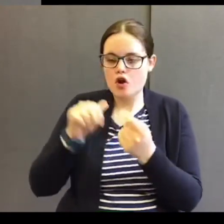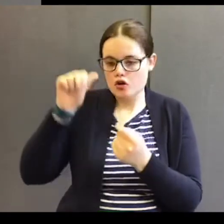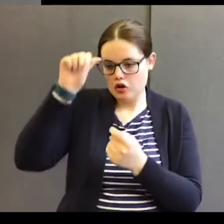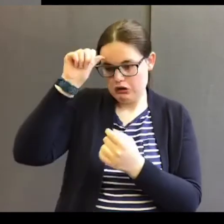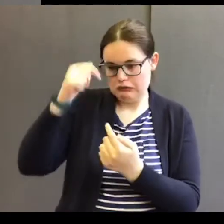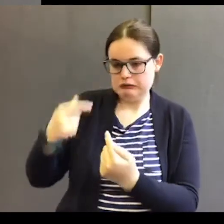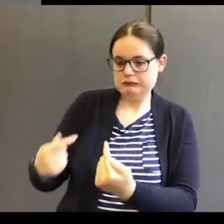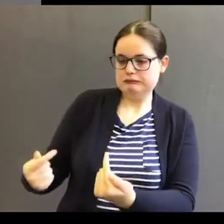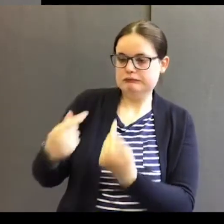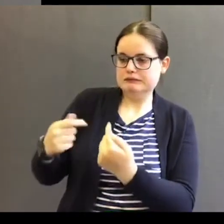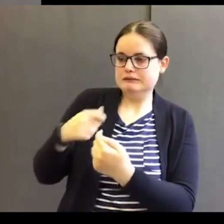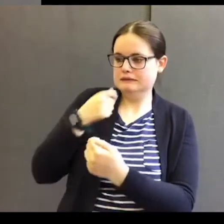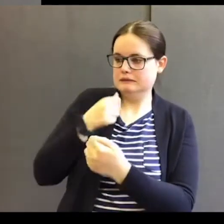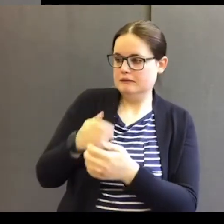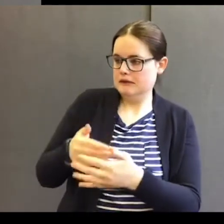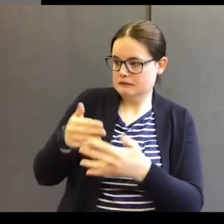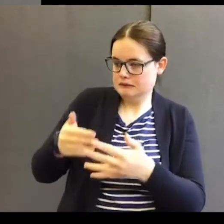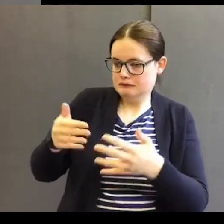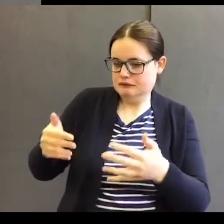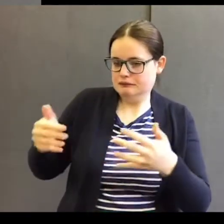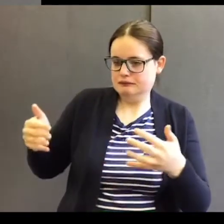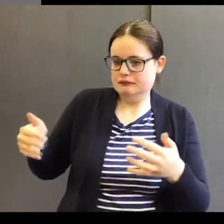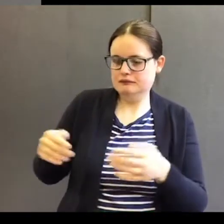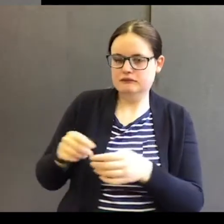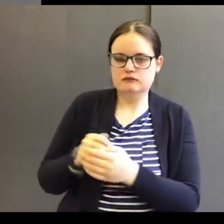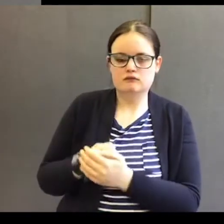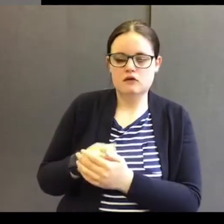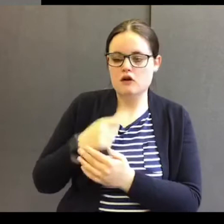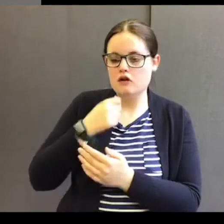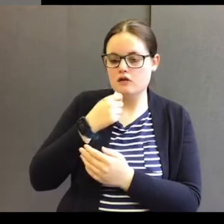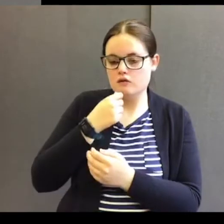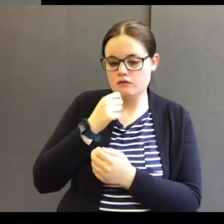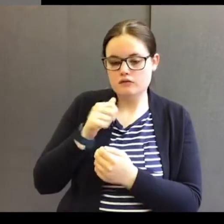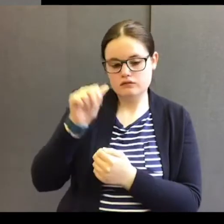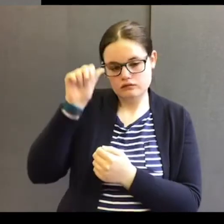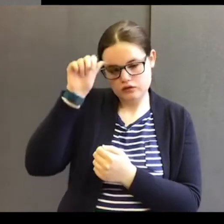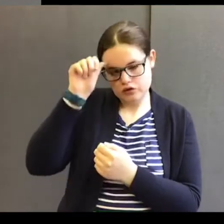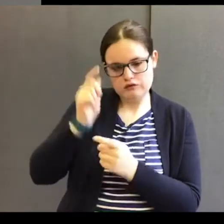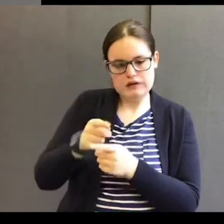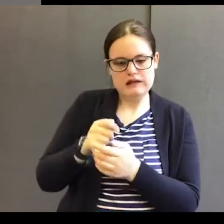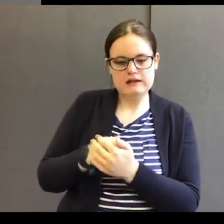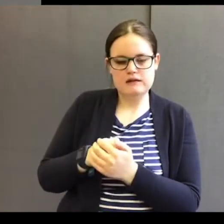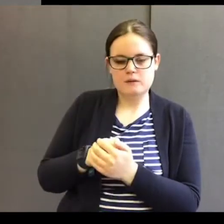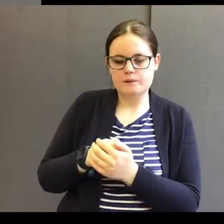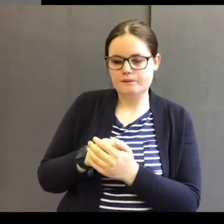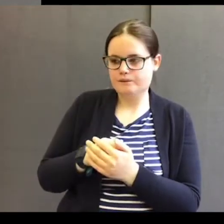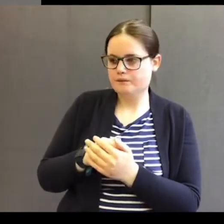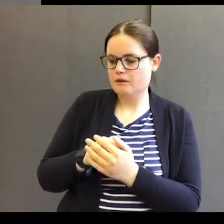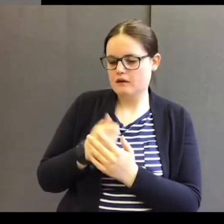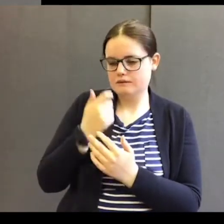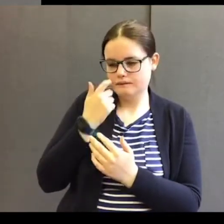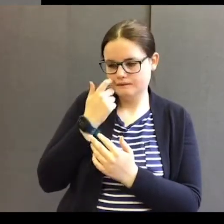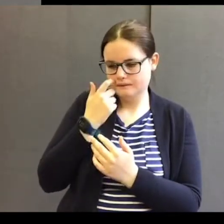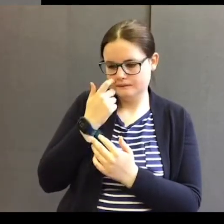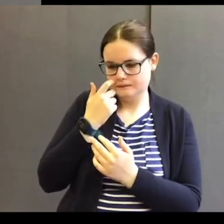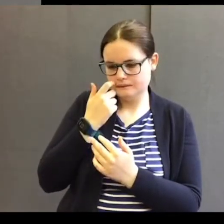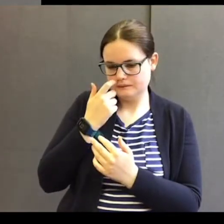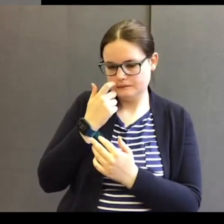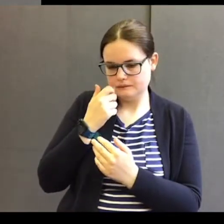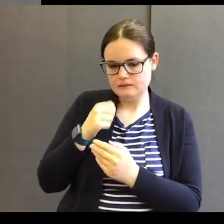knew that the persecution was going to get greater and greater and greater, and it reaches a